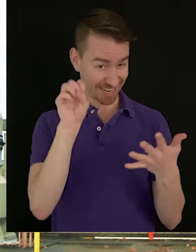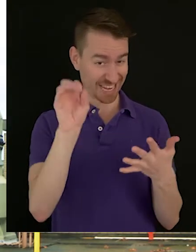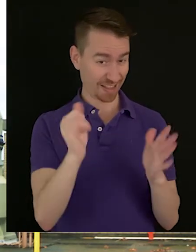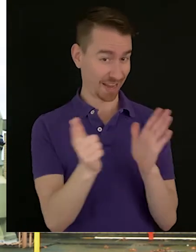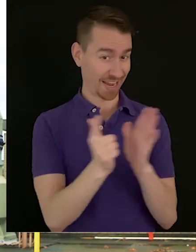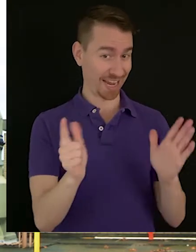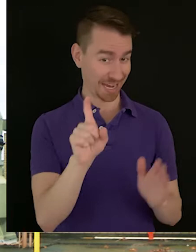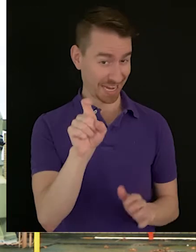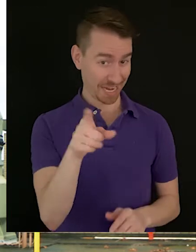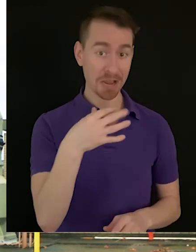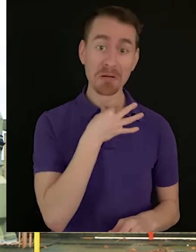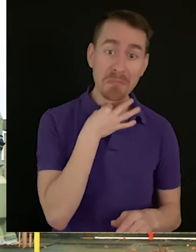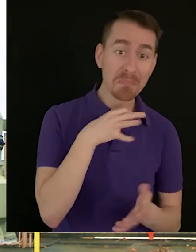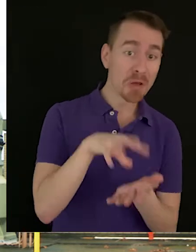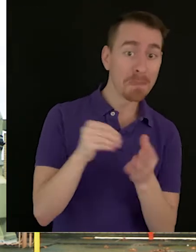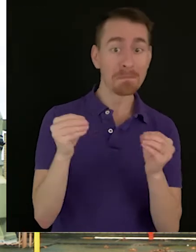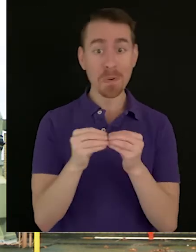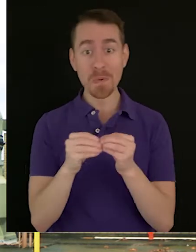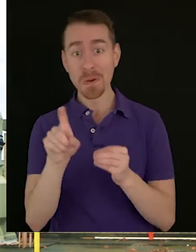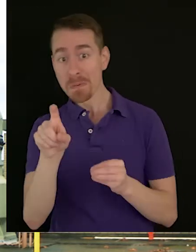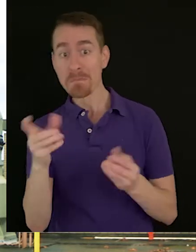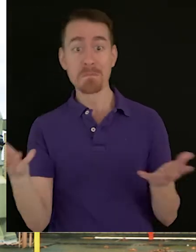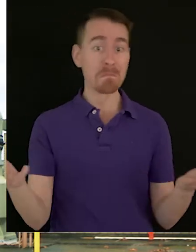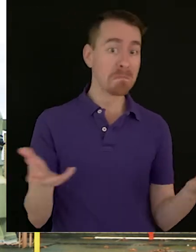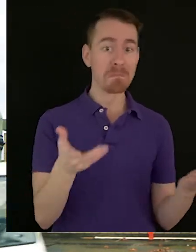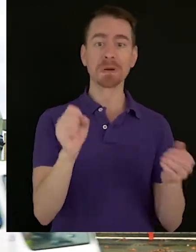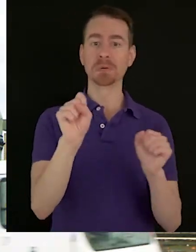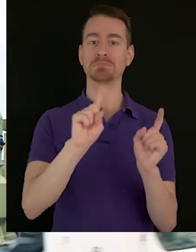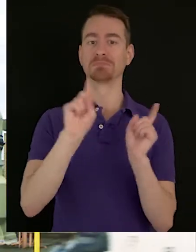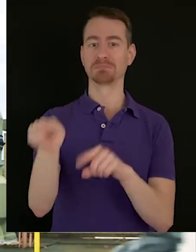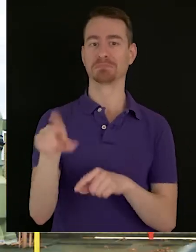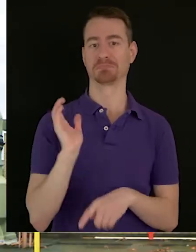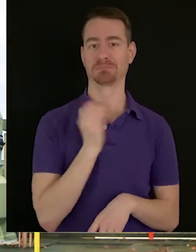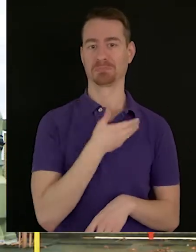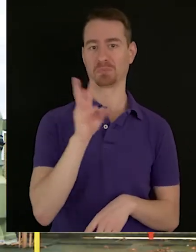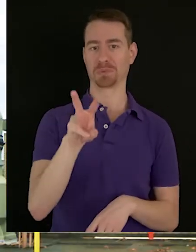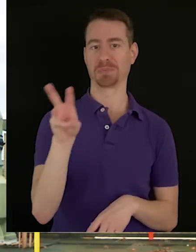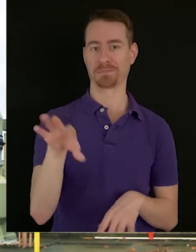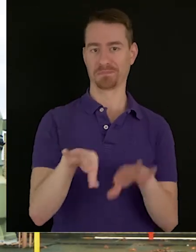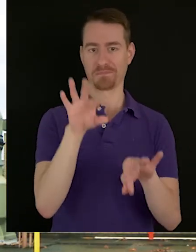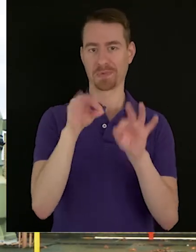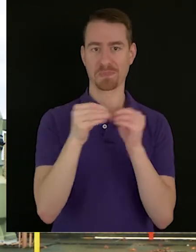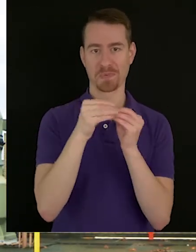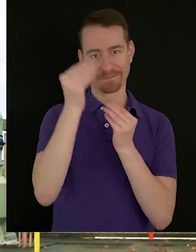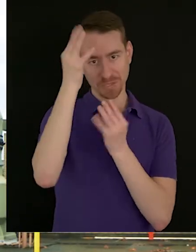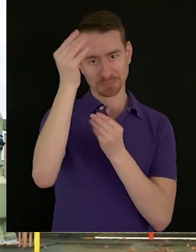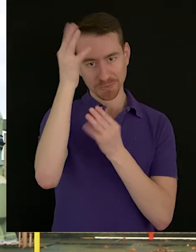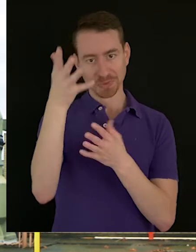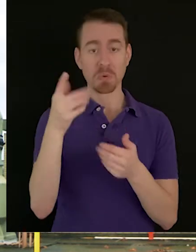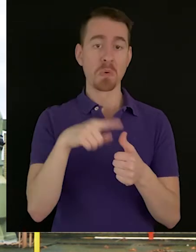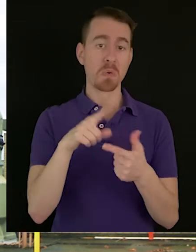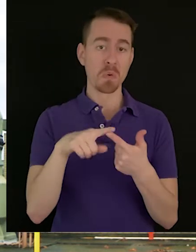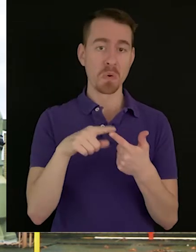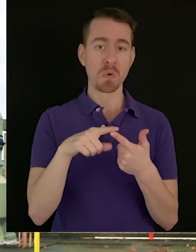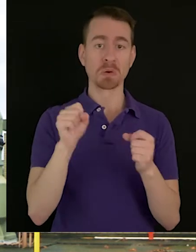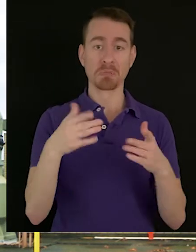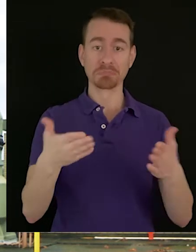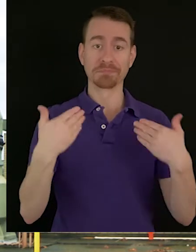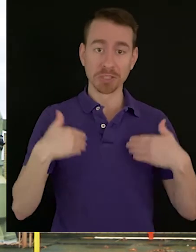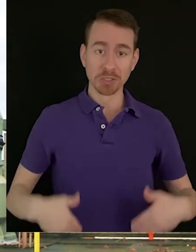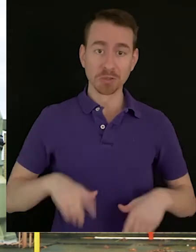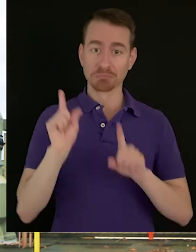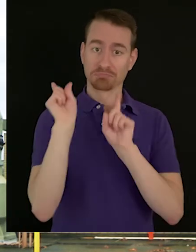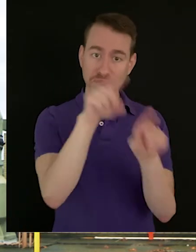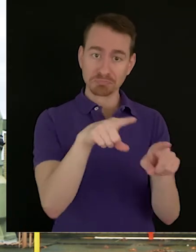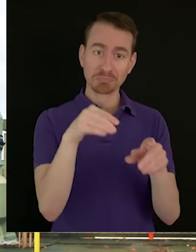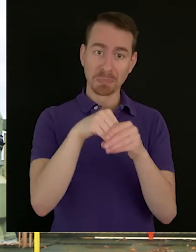our region's wastewater is an enormous and extremely important task. For this reason, we have 650 employees to help keep